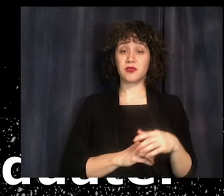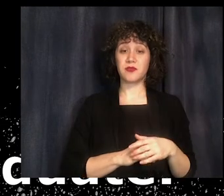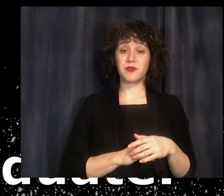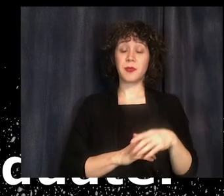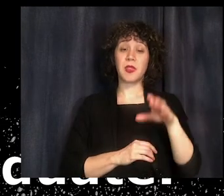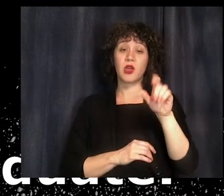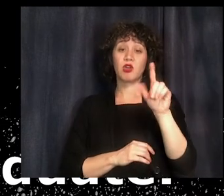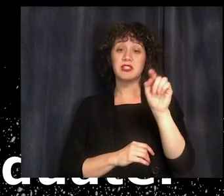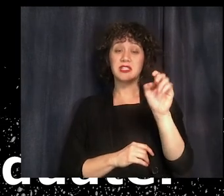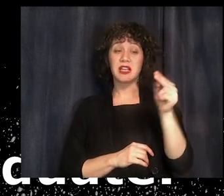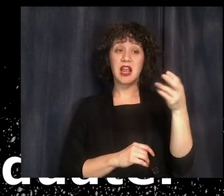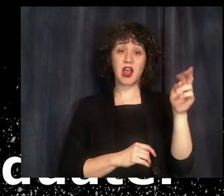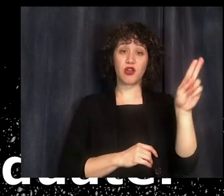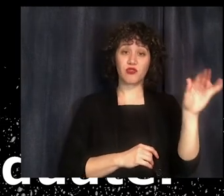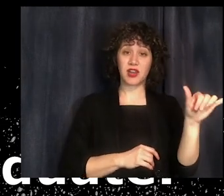Colton Henry.